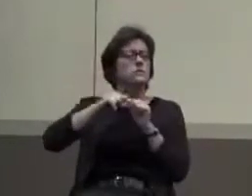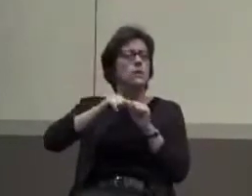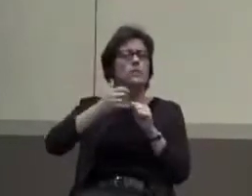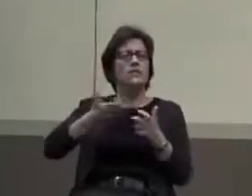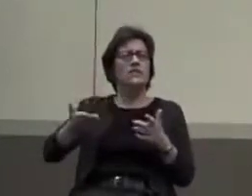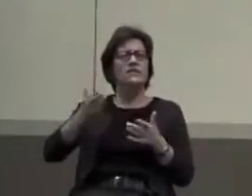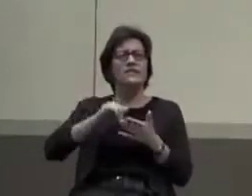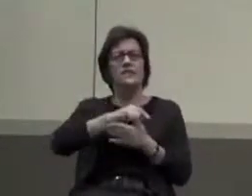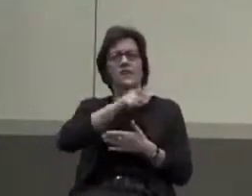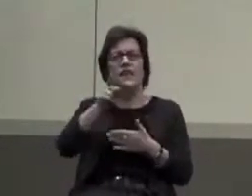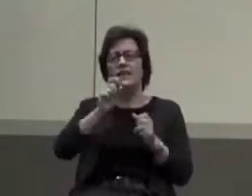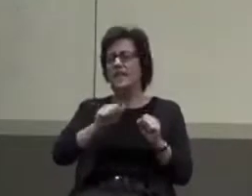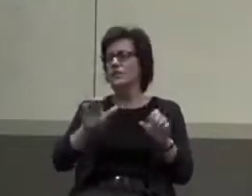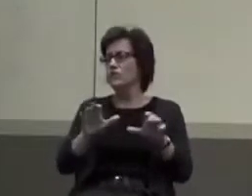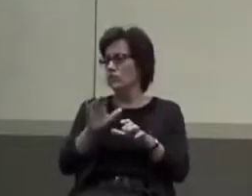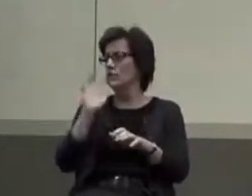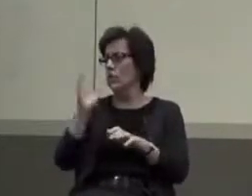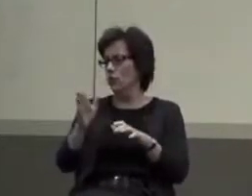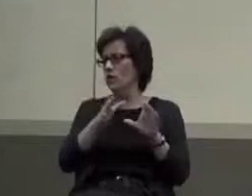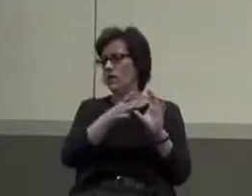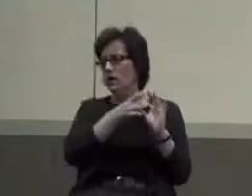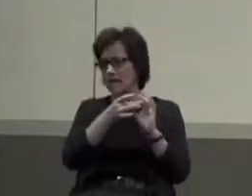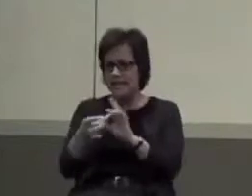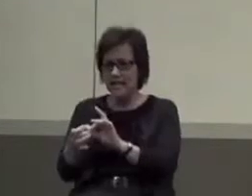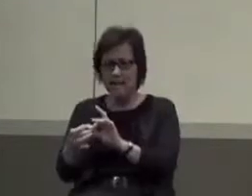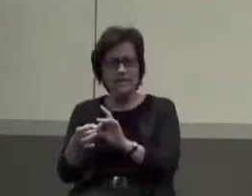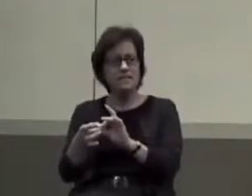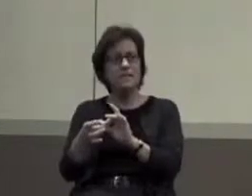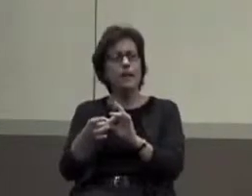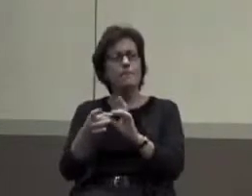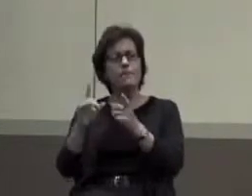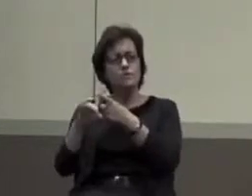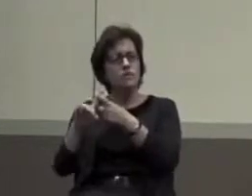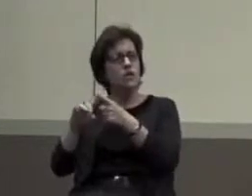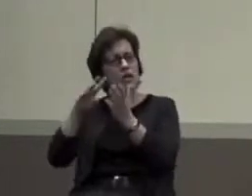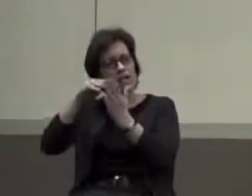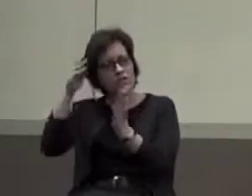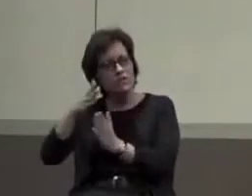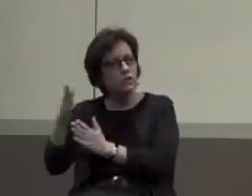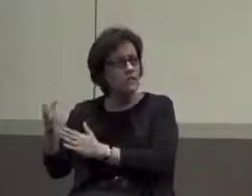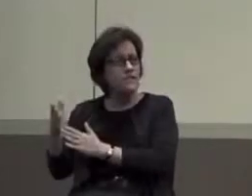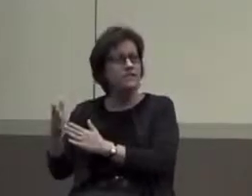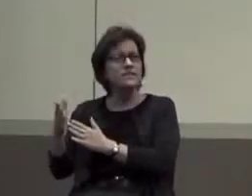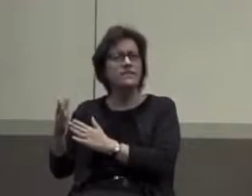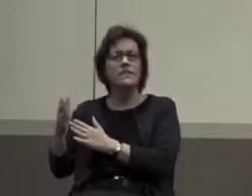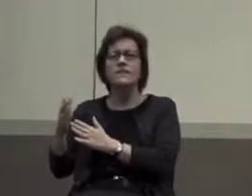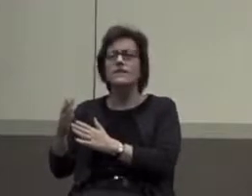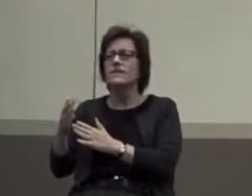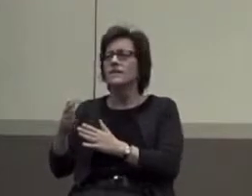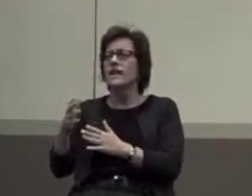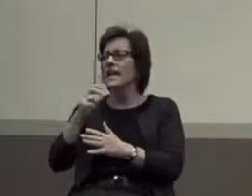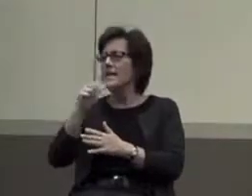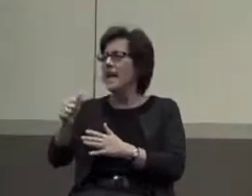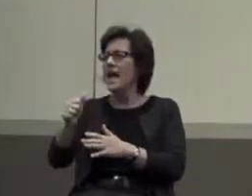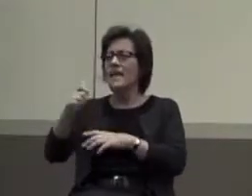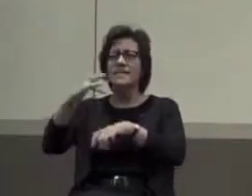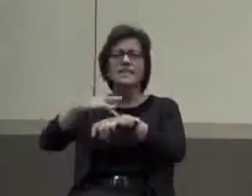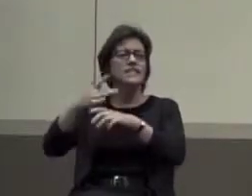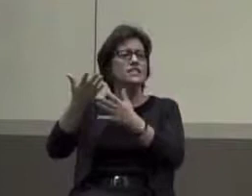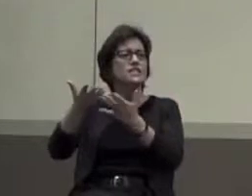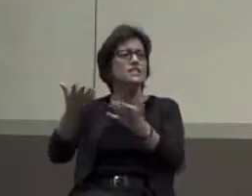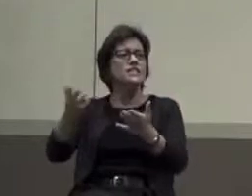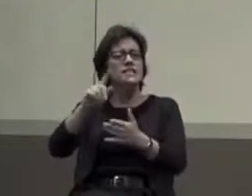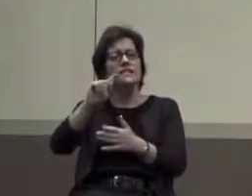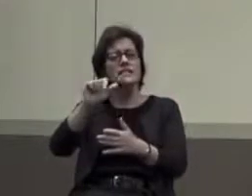that will connect them to the students in not tangible ways, you know, monitoring the